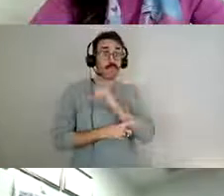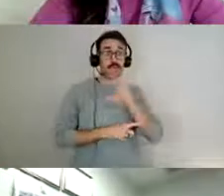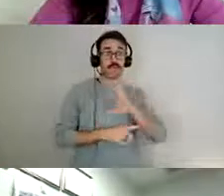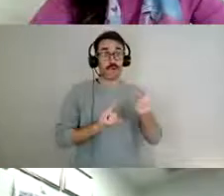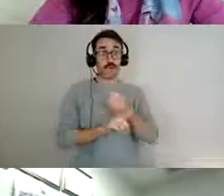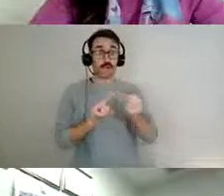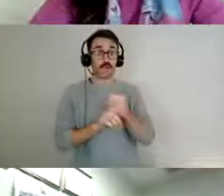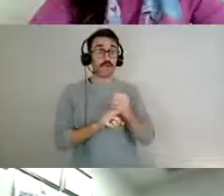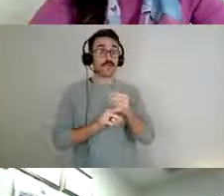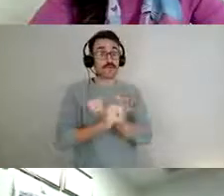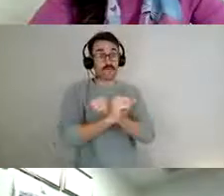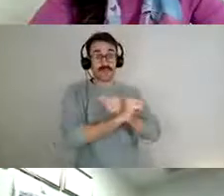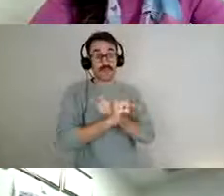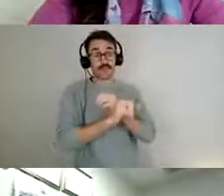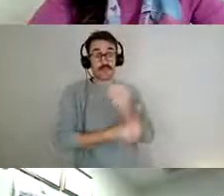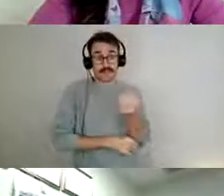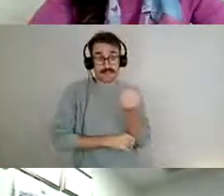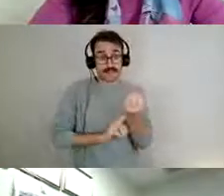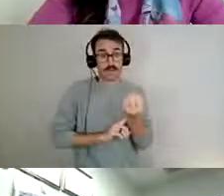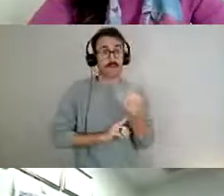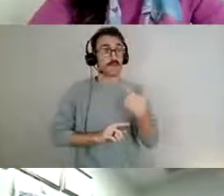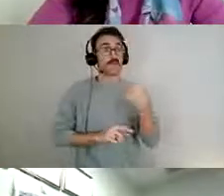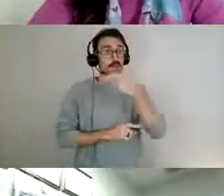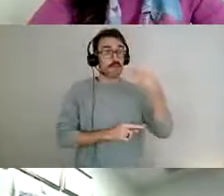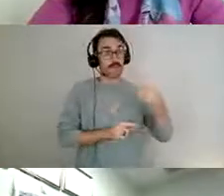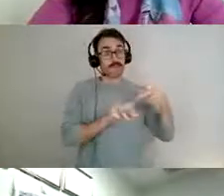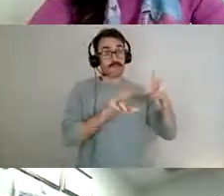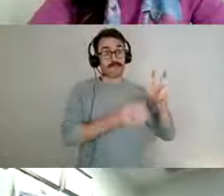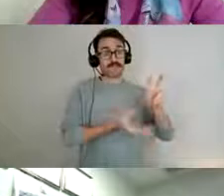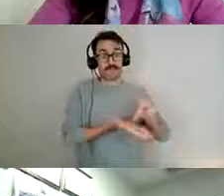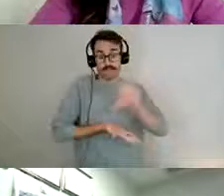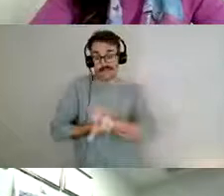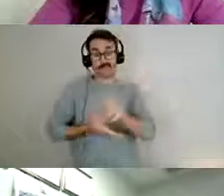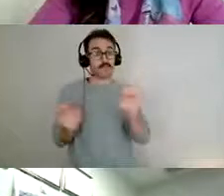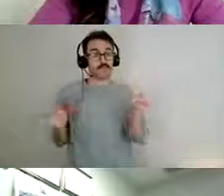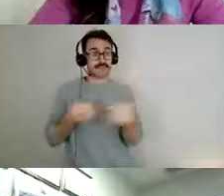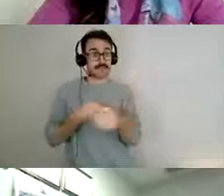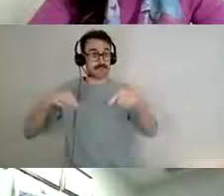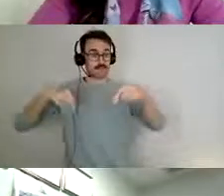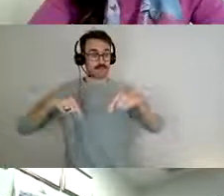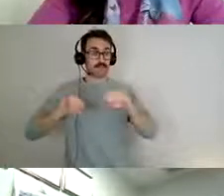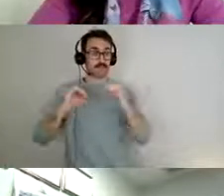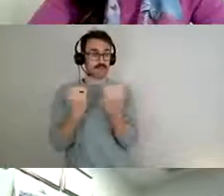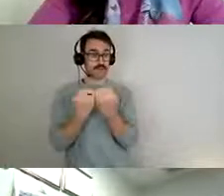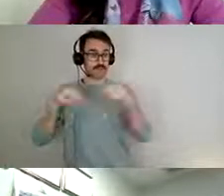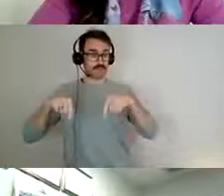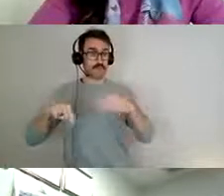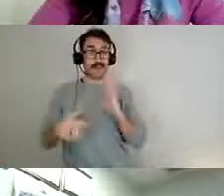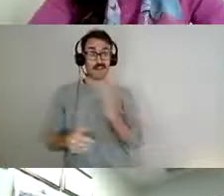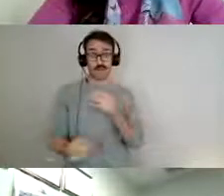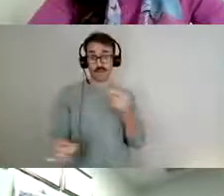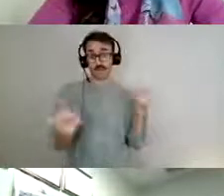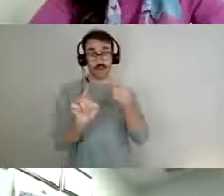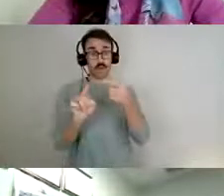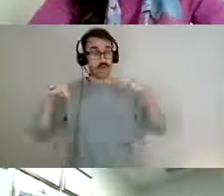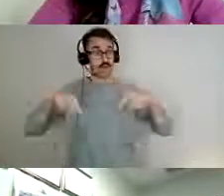funded, government-funded organization with the mission of we want an Ontario